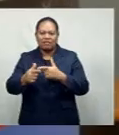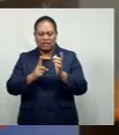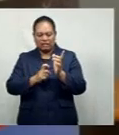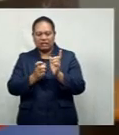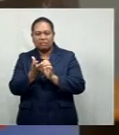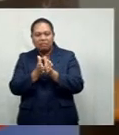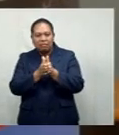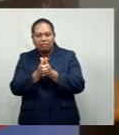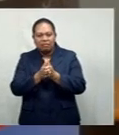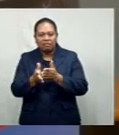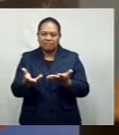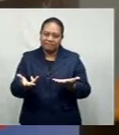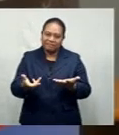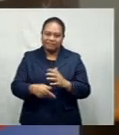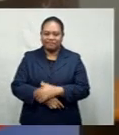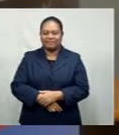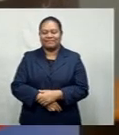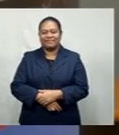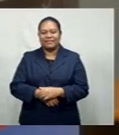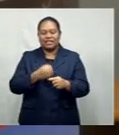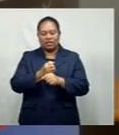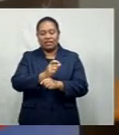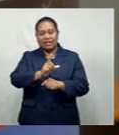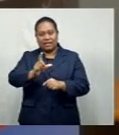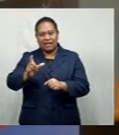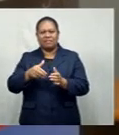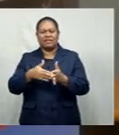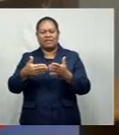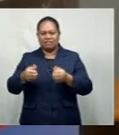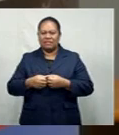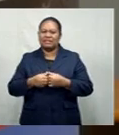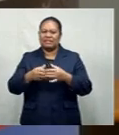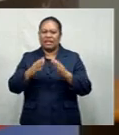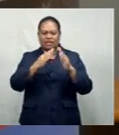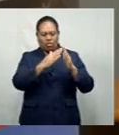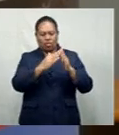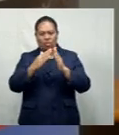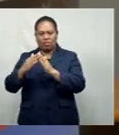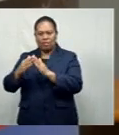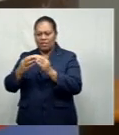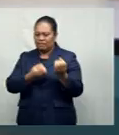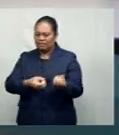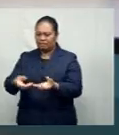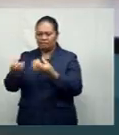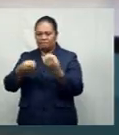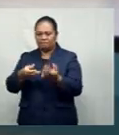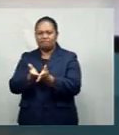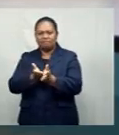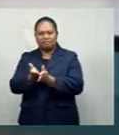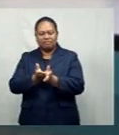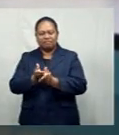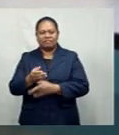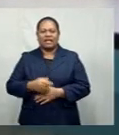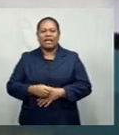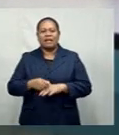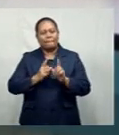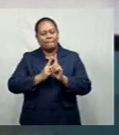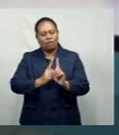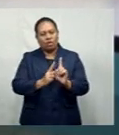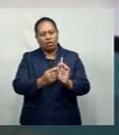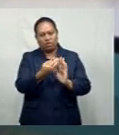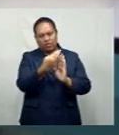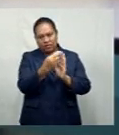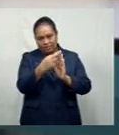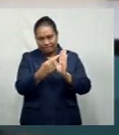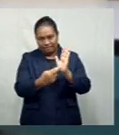sanitization. The company has also started home delivery services with stringent COVID safety protocols to be